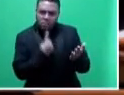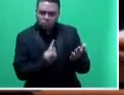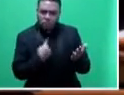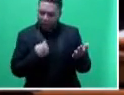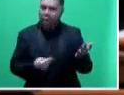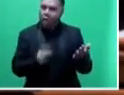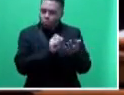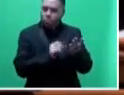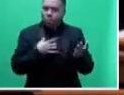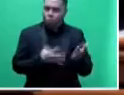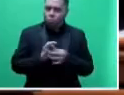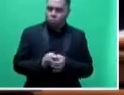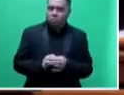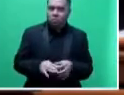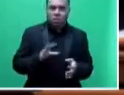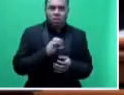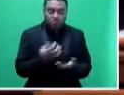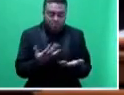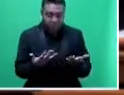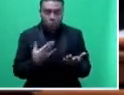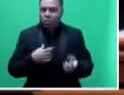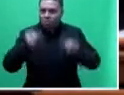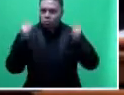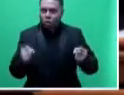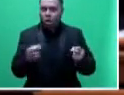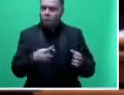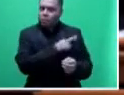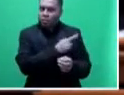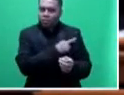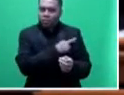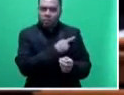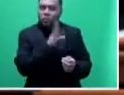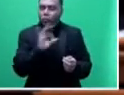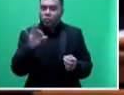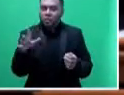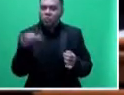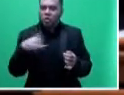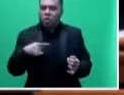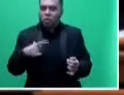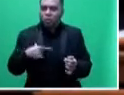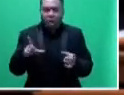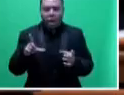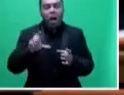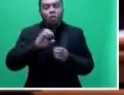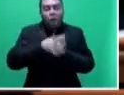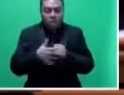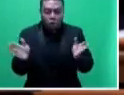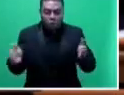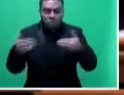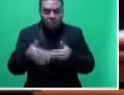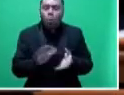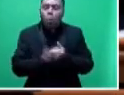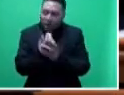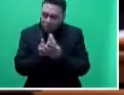No more than ever before, we as Fijians need to be strong and responsible. Do not take it easy just because we are COVID contained. Make sure you wash